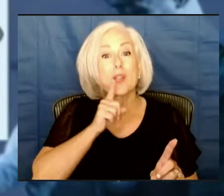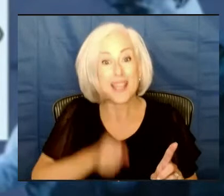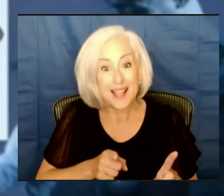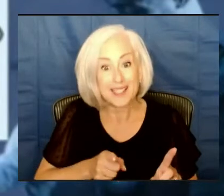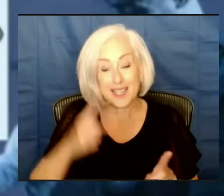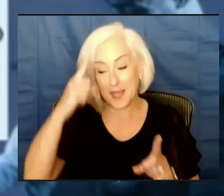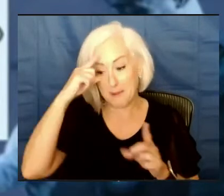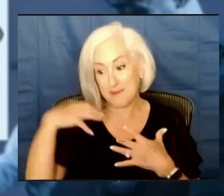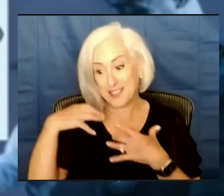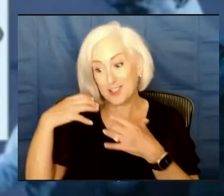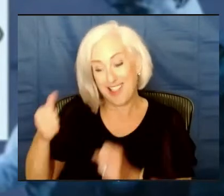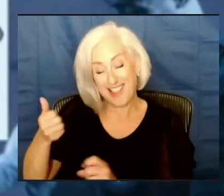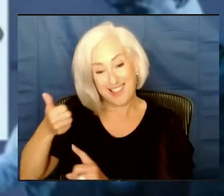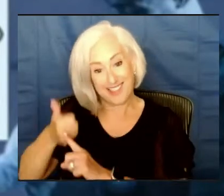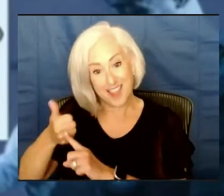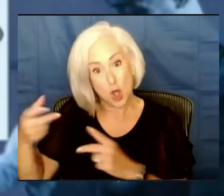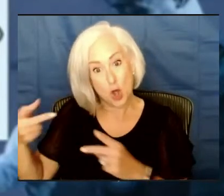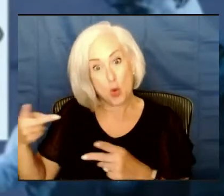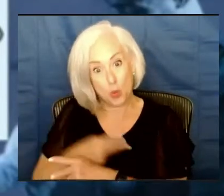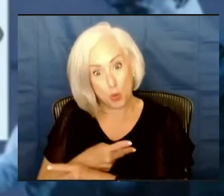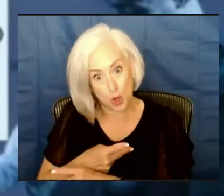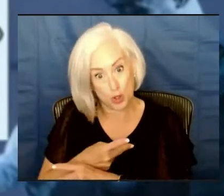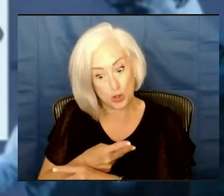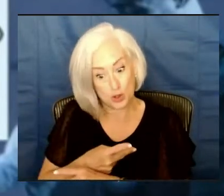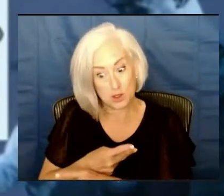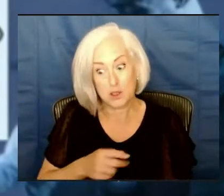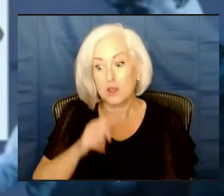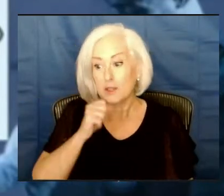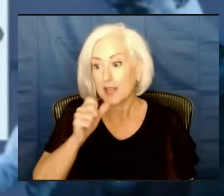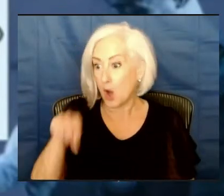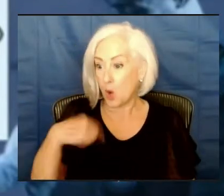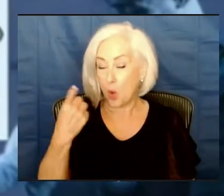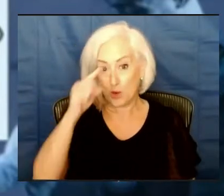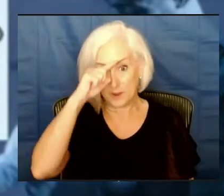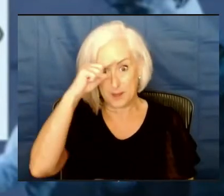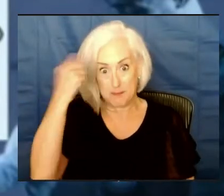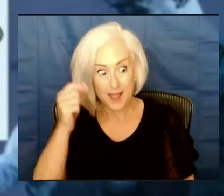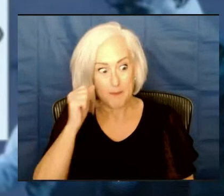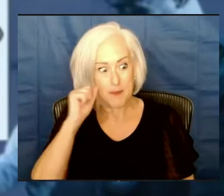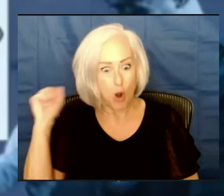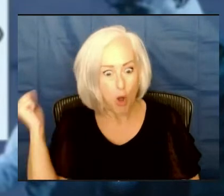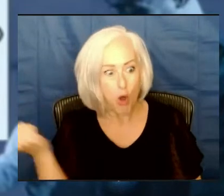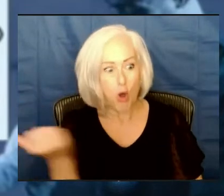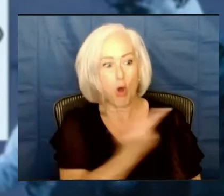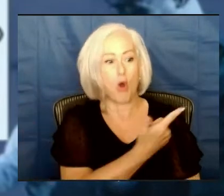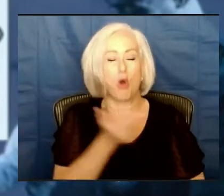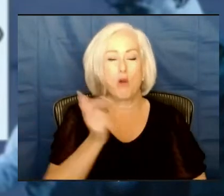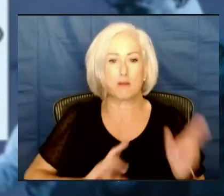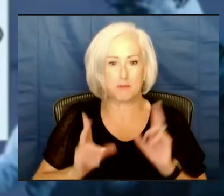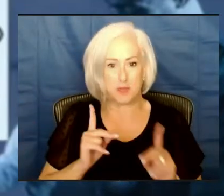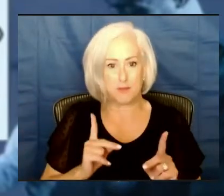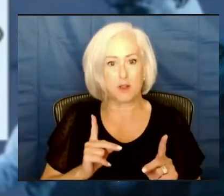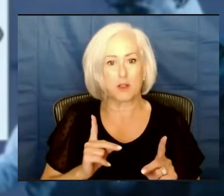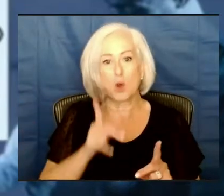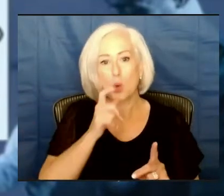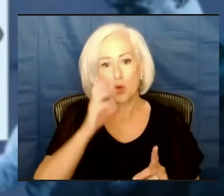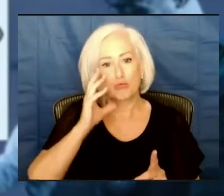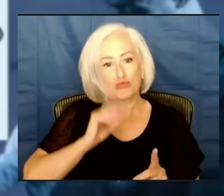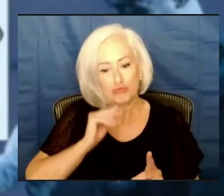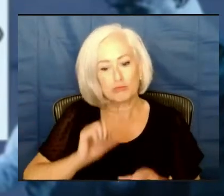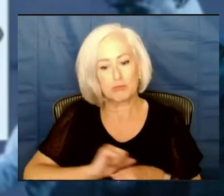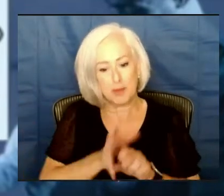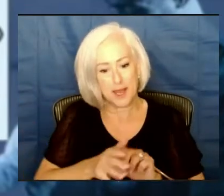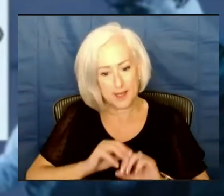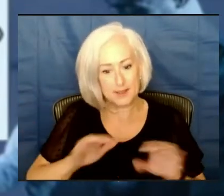was exacerbated, not just by Blacks, but by all individuals because we lived through a pandemic, but especially for Black families because